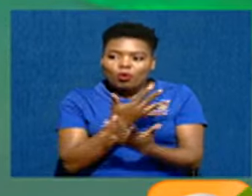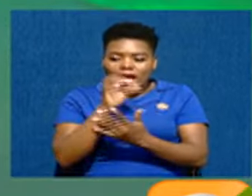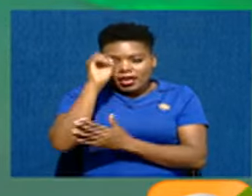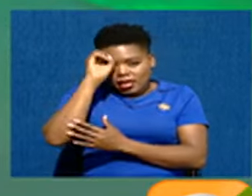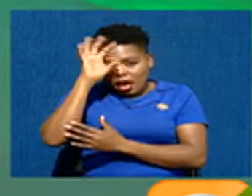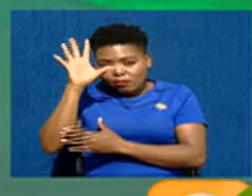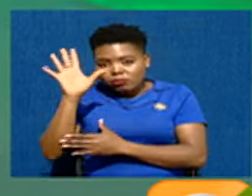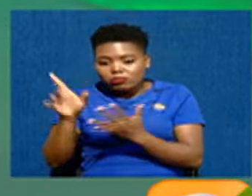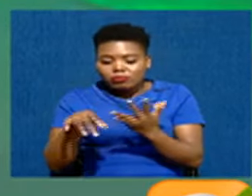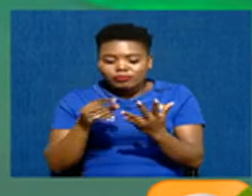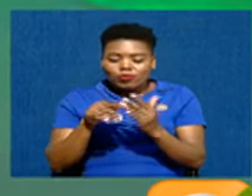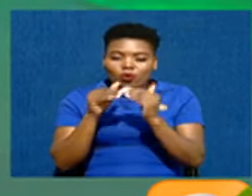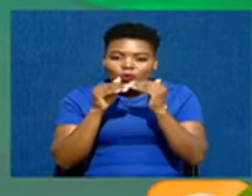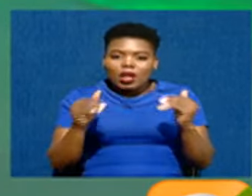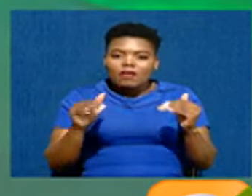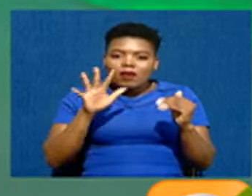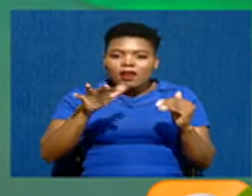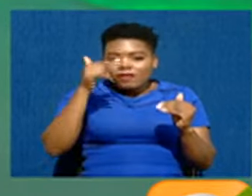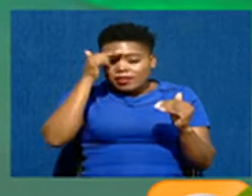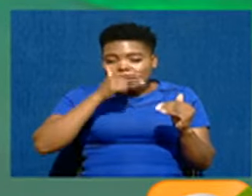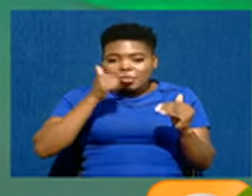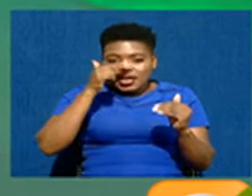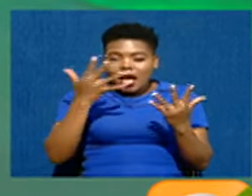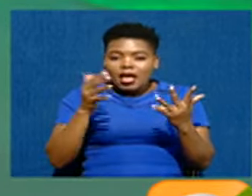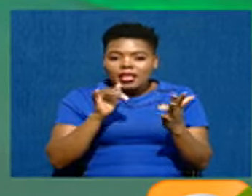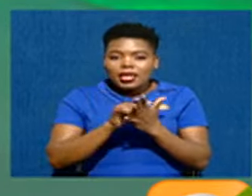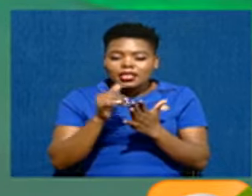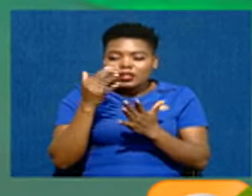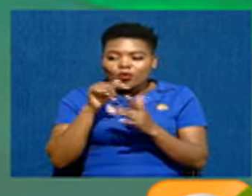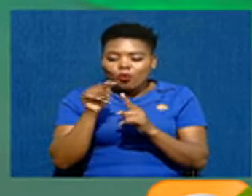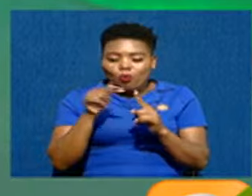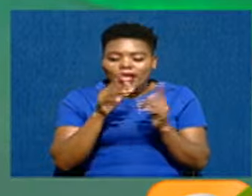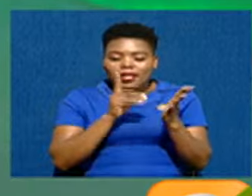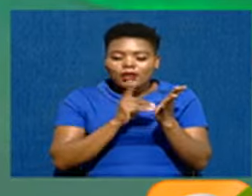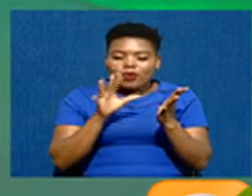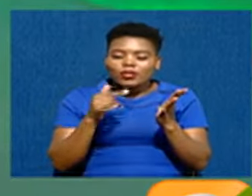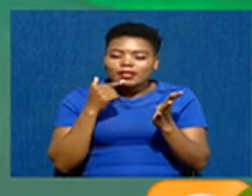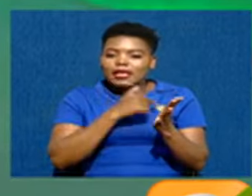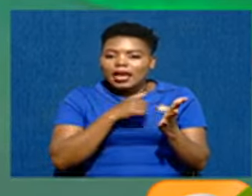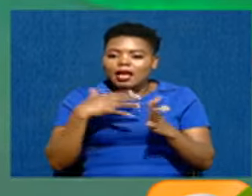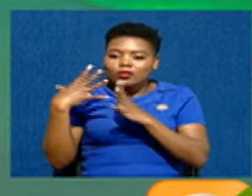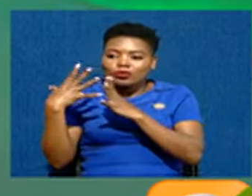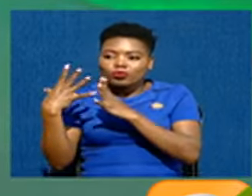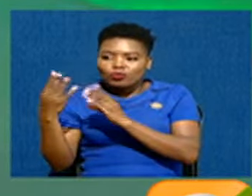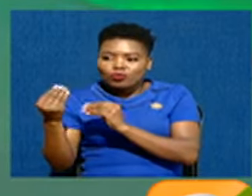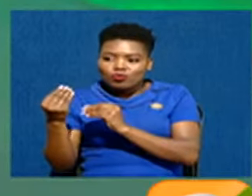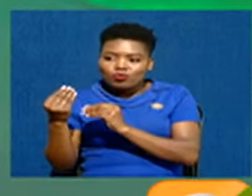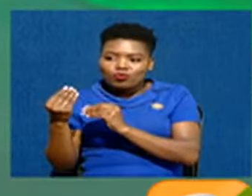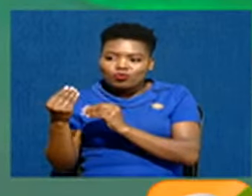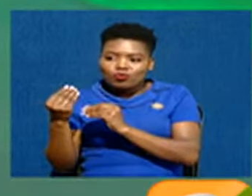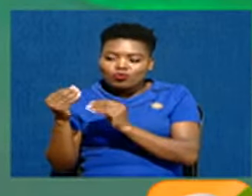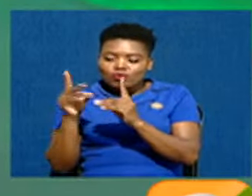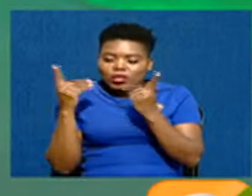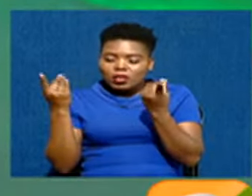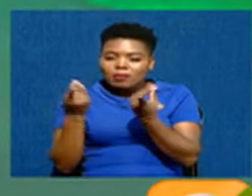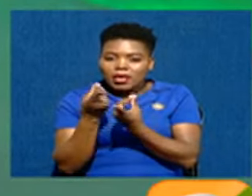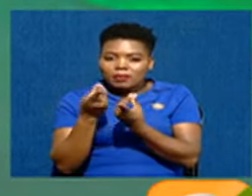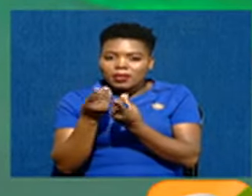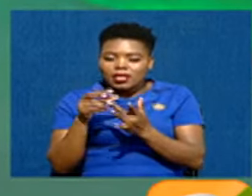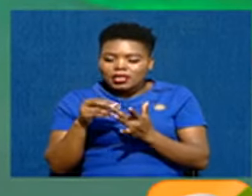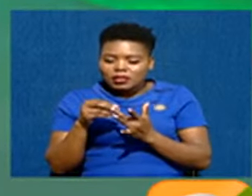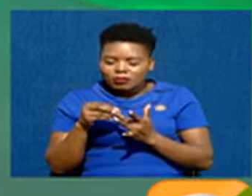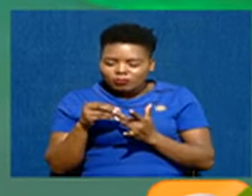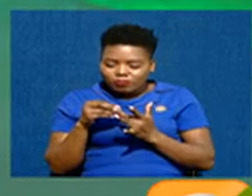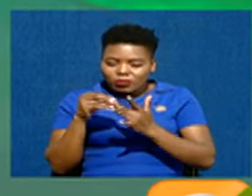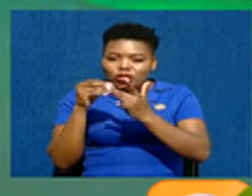the level 5. That's when the doctor directed us to go to the psychiatry department. Yeah. And from